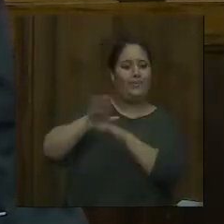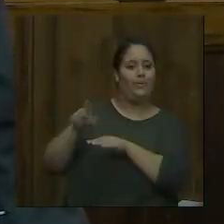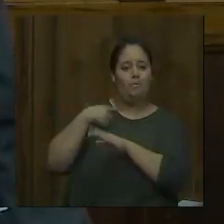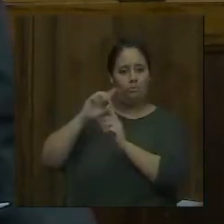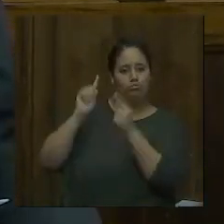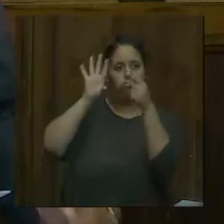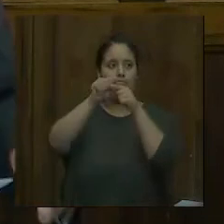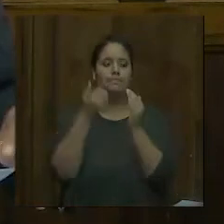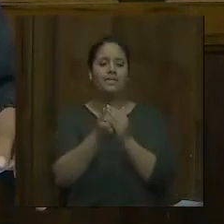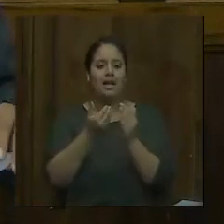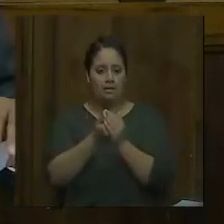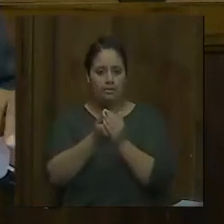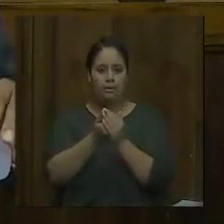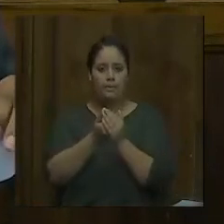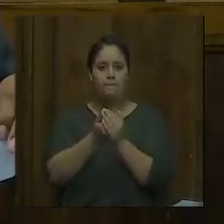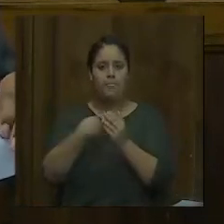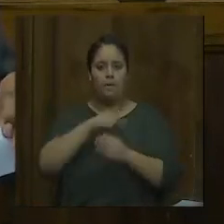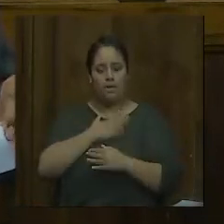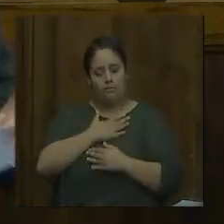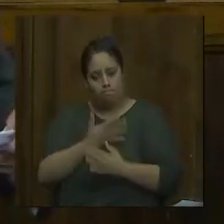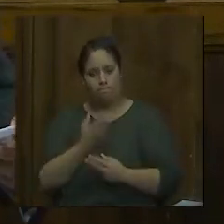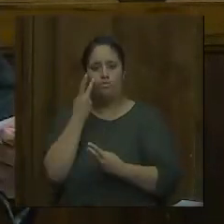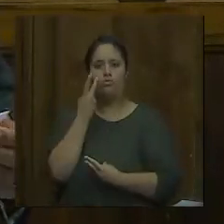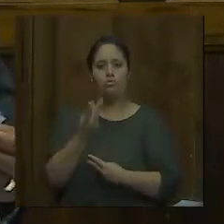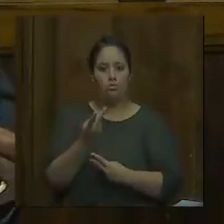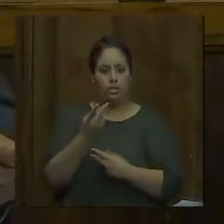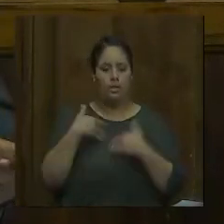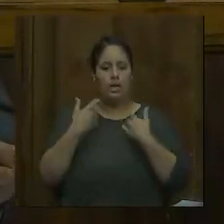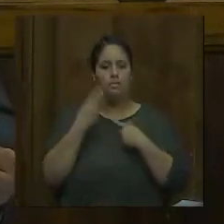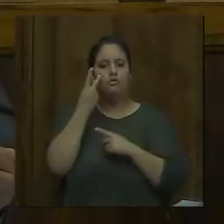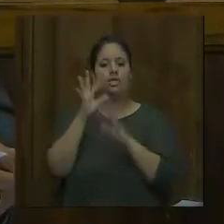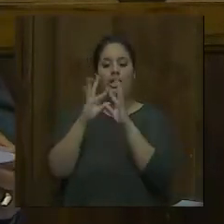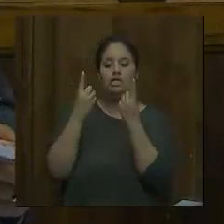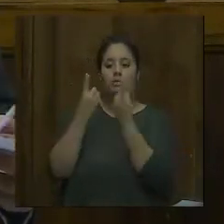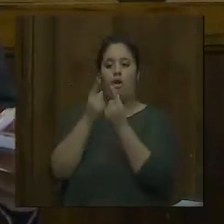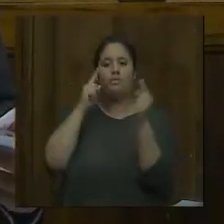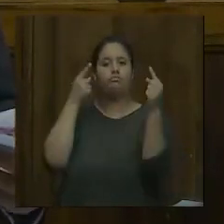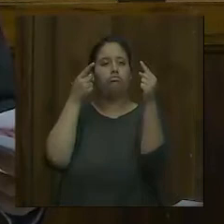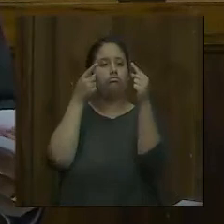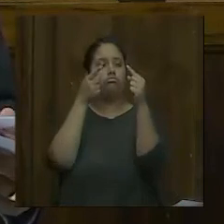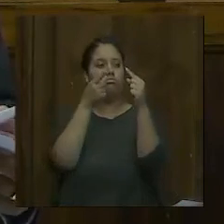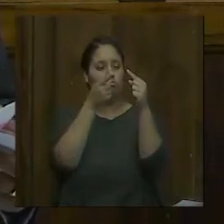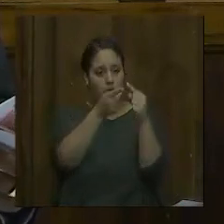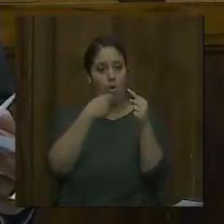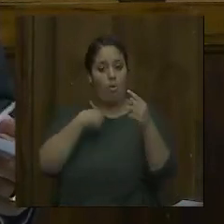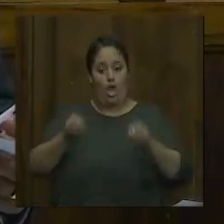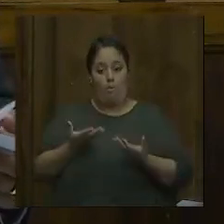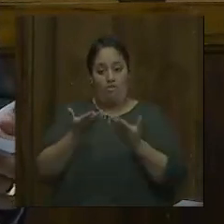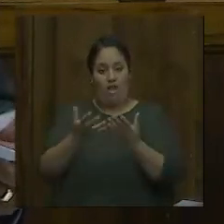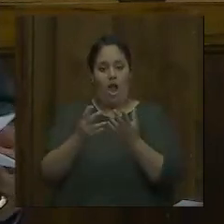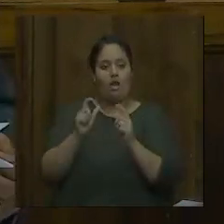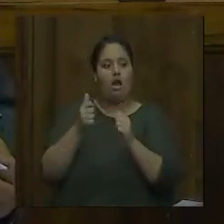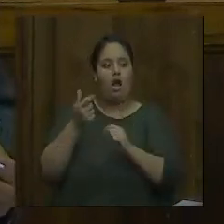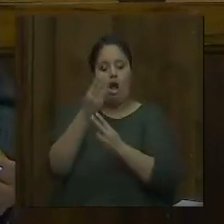faced. I am pleased to see that the department's aims is to provide arts